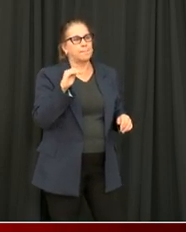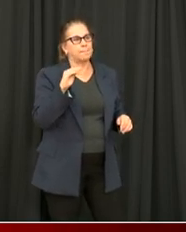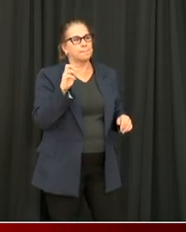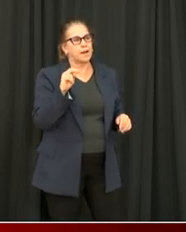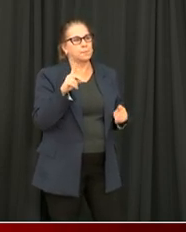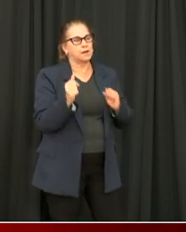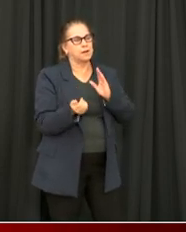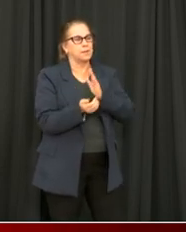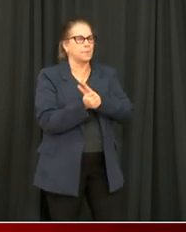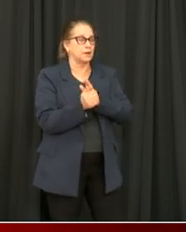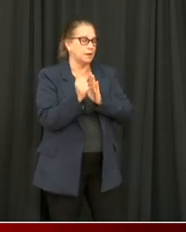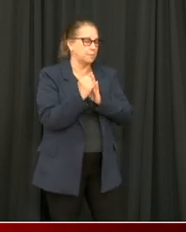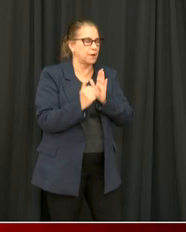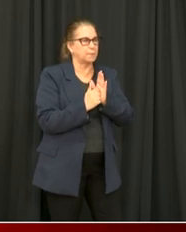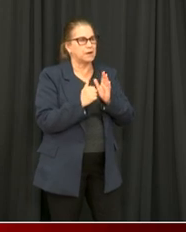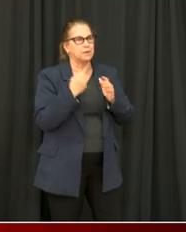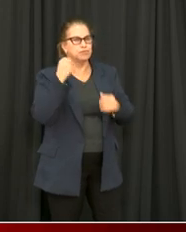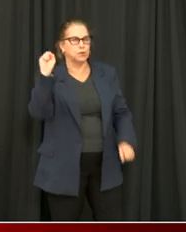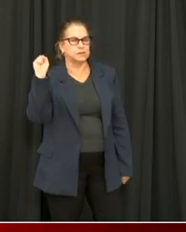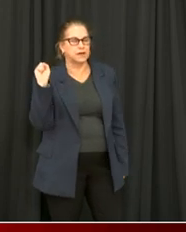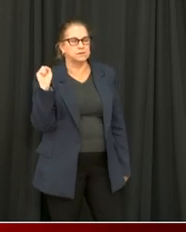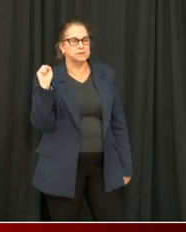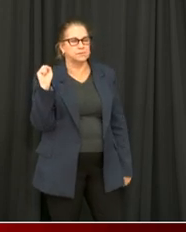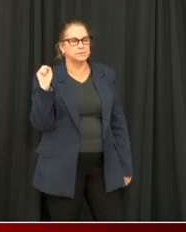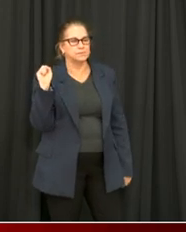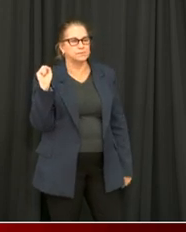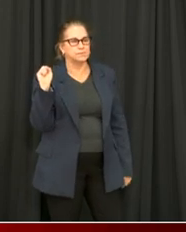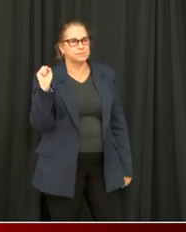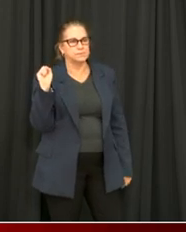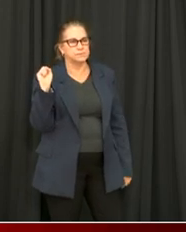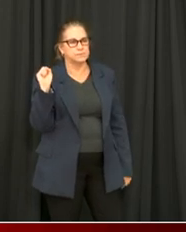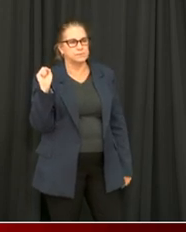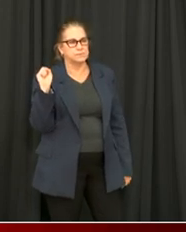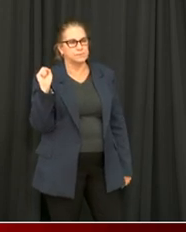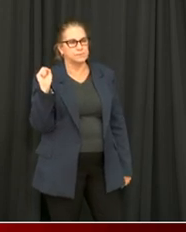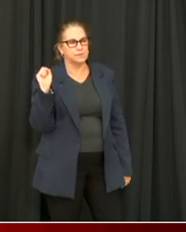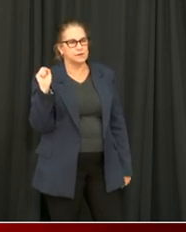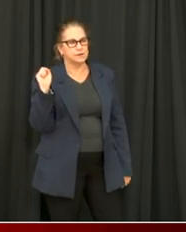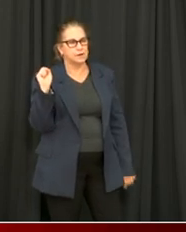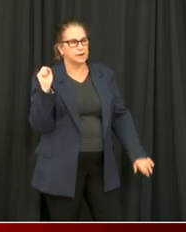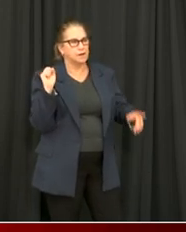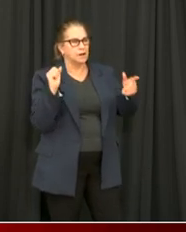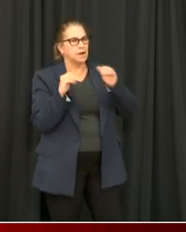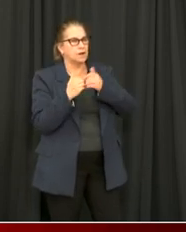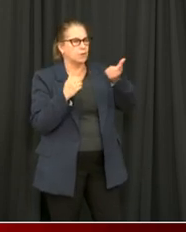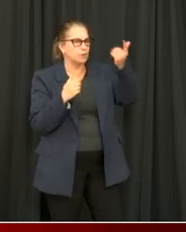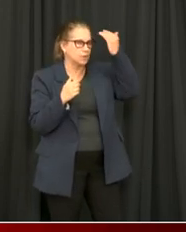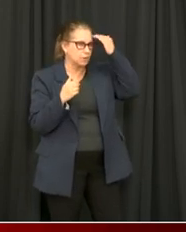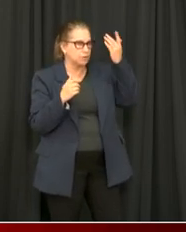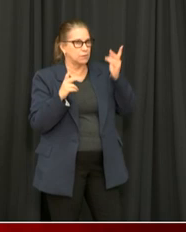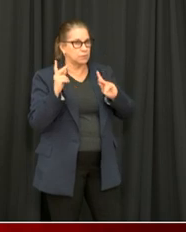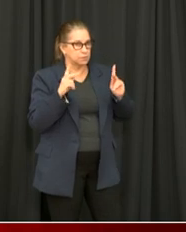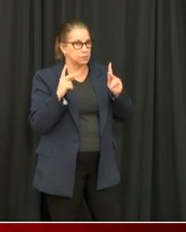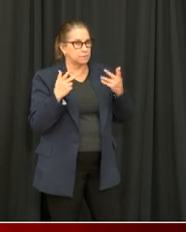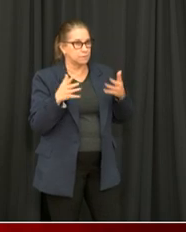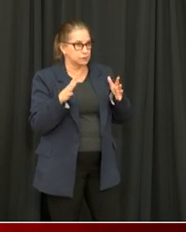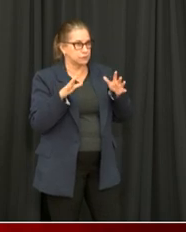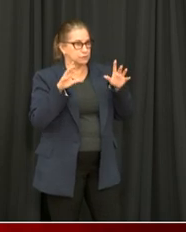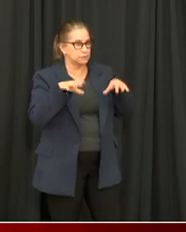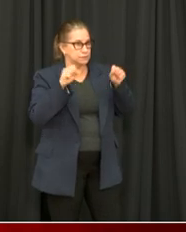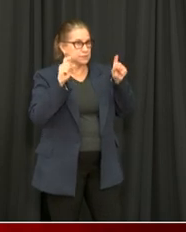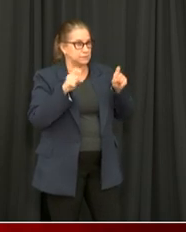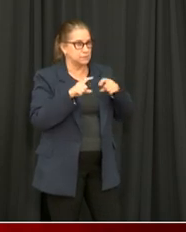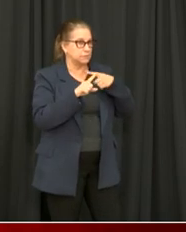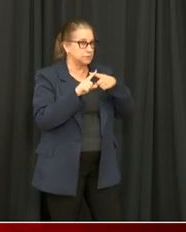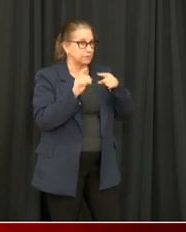who've gone to these protests, are you seeing whether these people are testing positive, testing negative? Any trends you can report on that? I cannot give